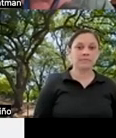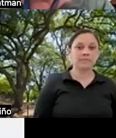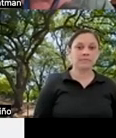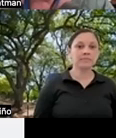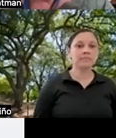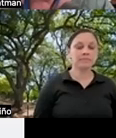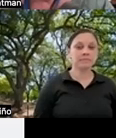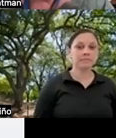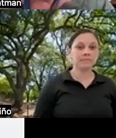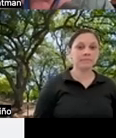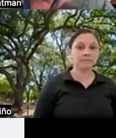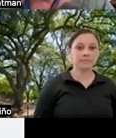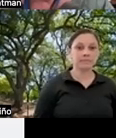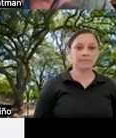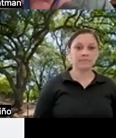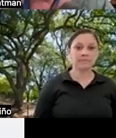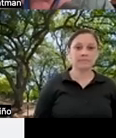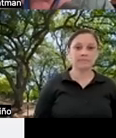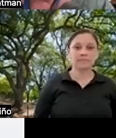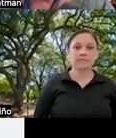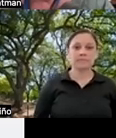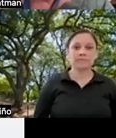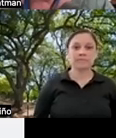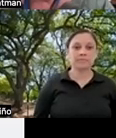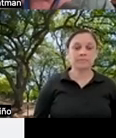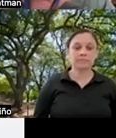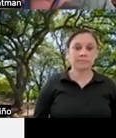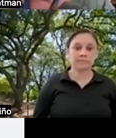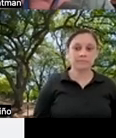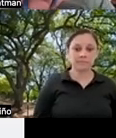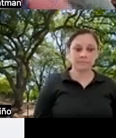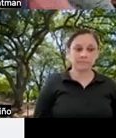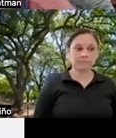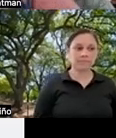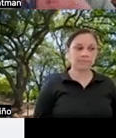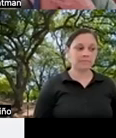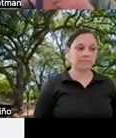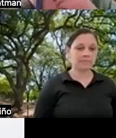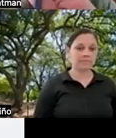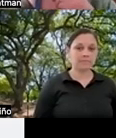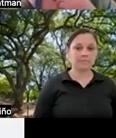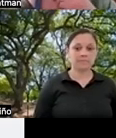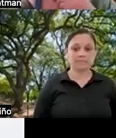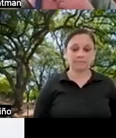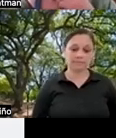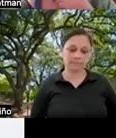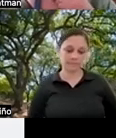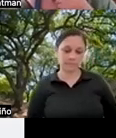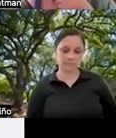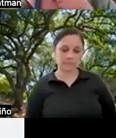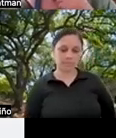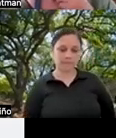And this is really in part about figuring out how are we measuring, are we doing that? And then how do we keep coming back